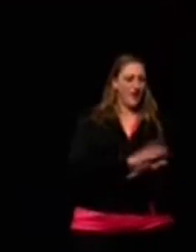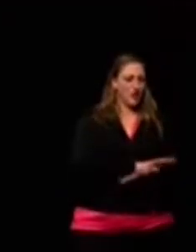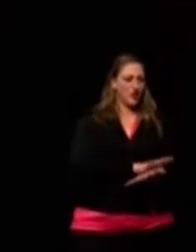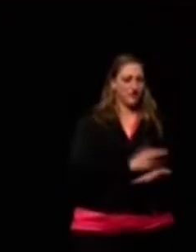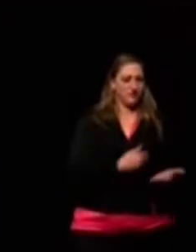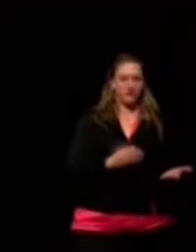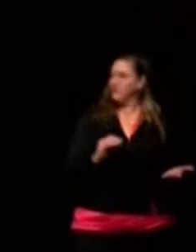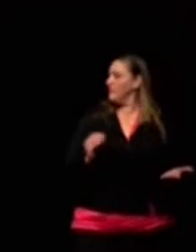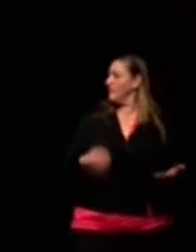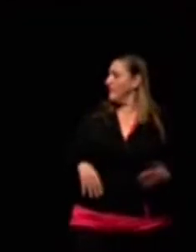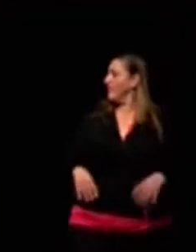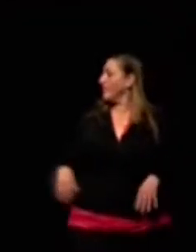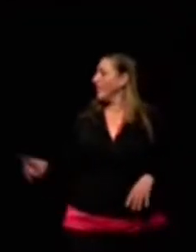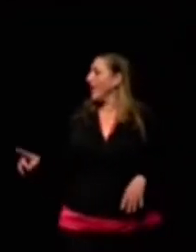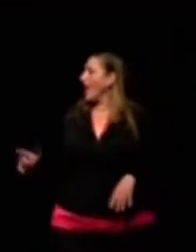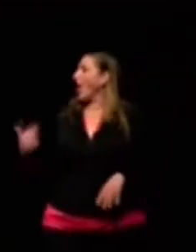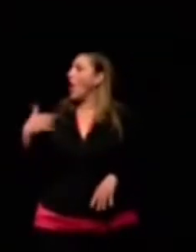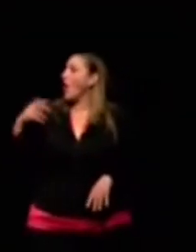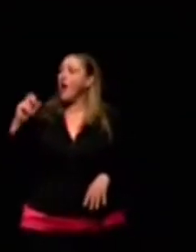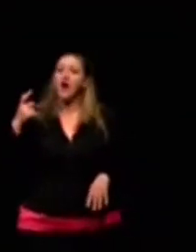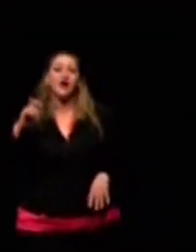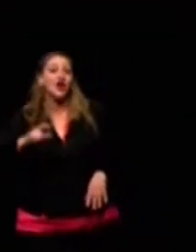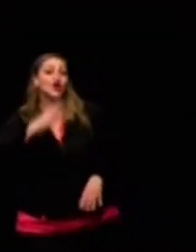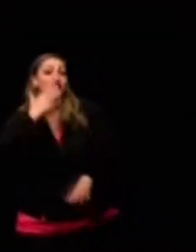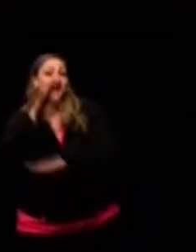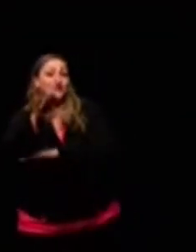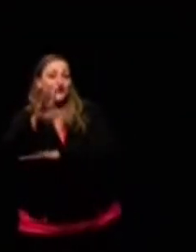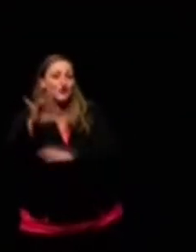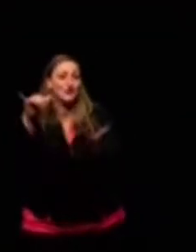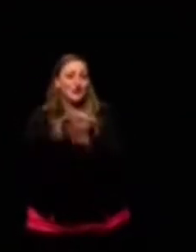Good afternoon, New York City. Good afternoon.